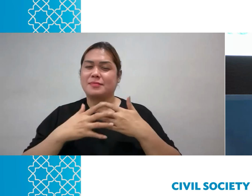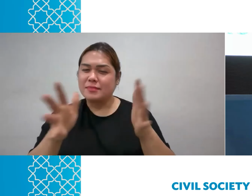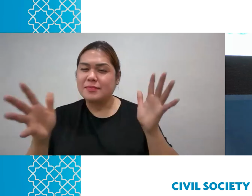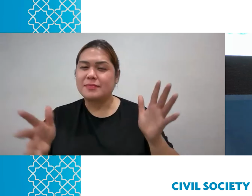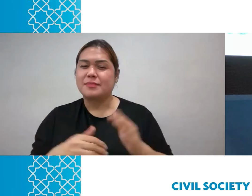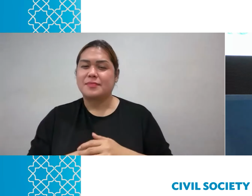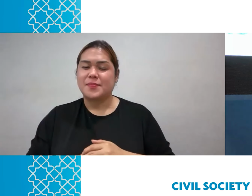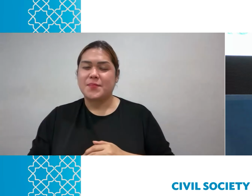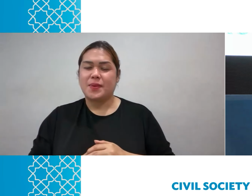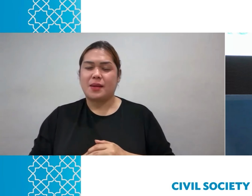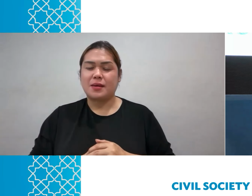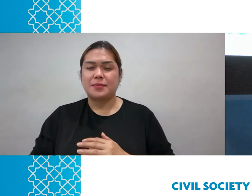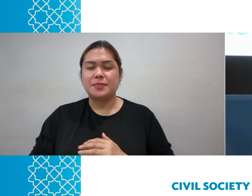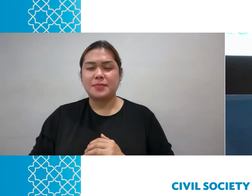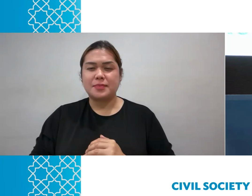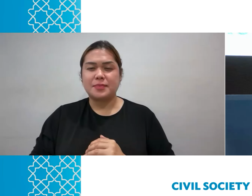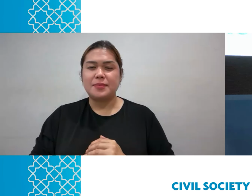there. I think that,